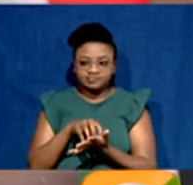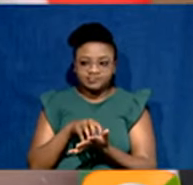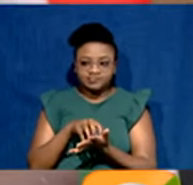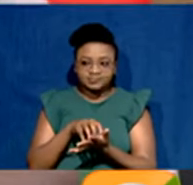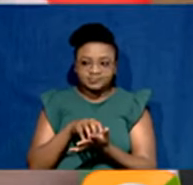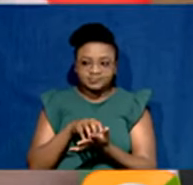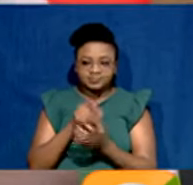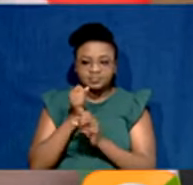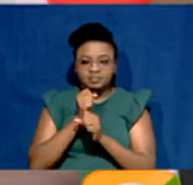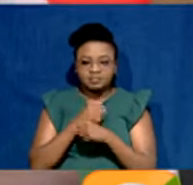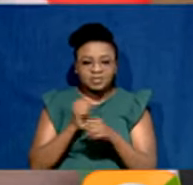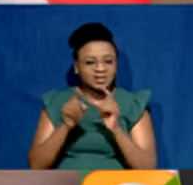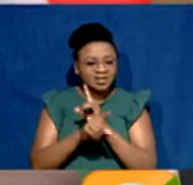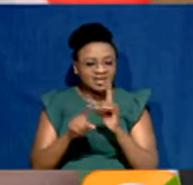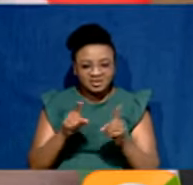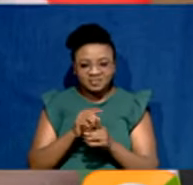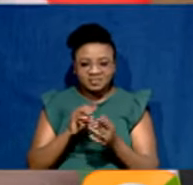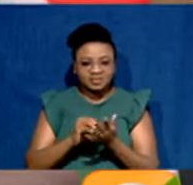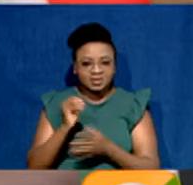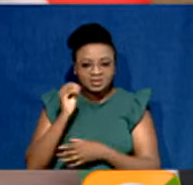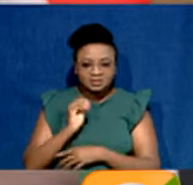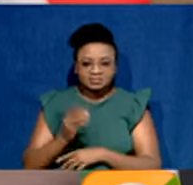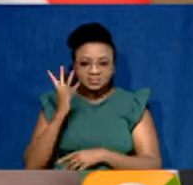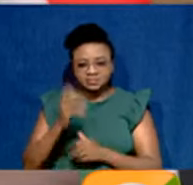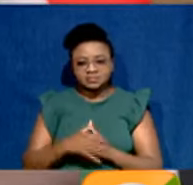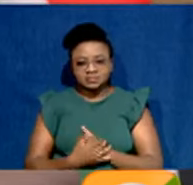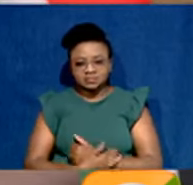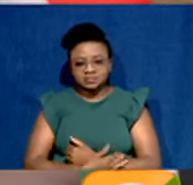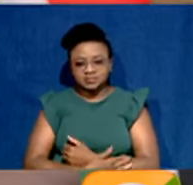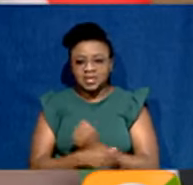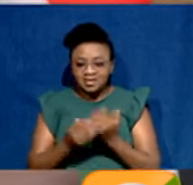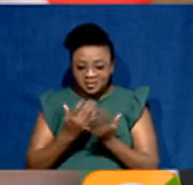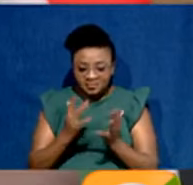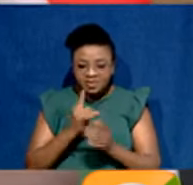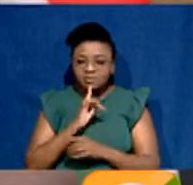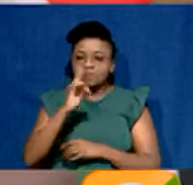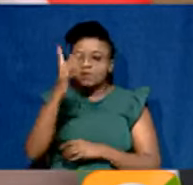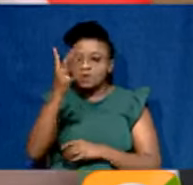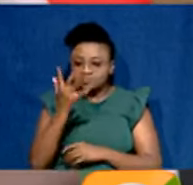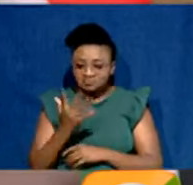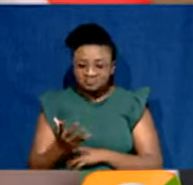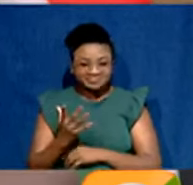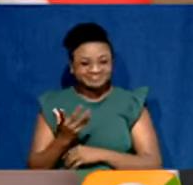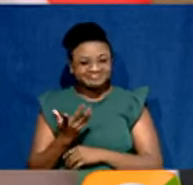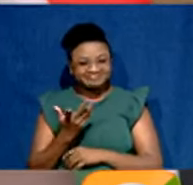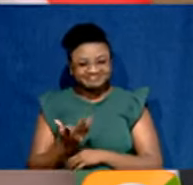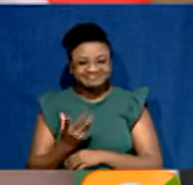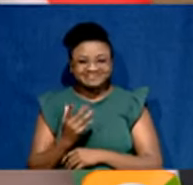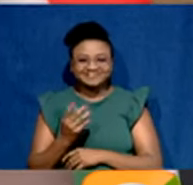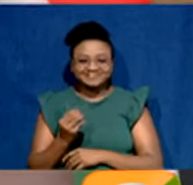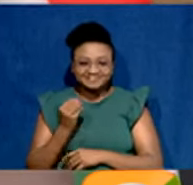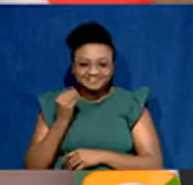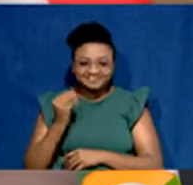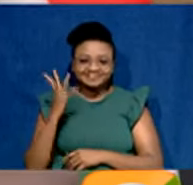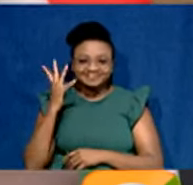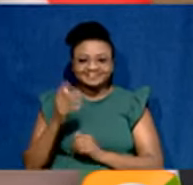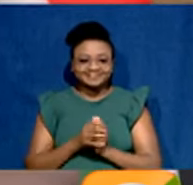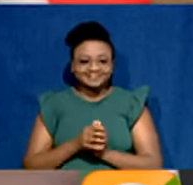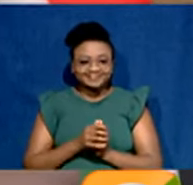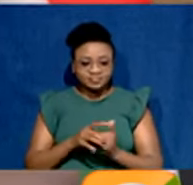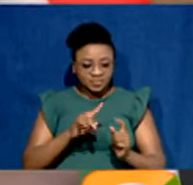increased the price of commodities that we import, increased